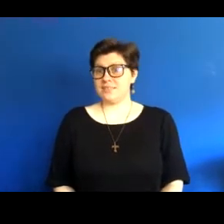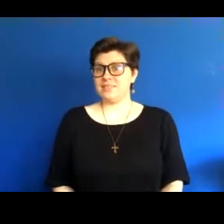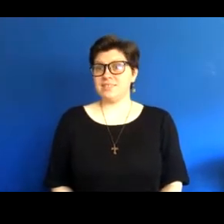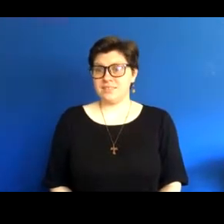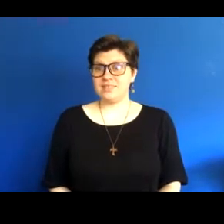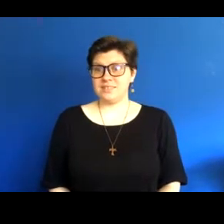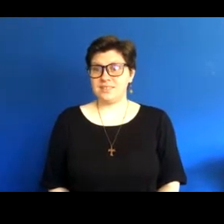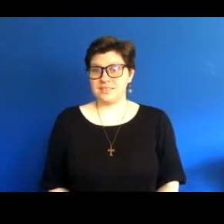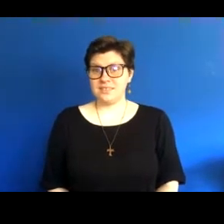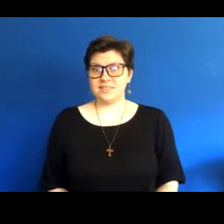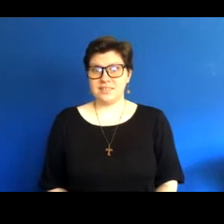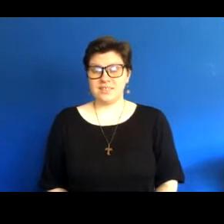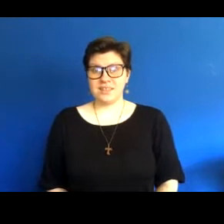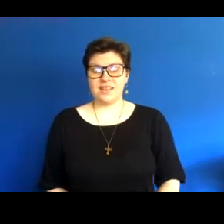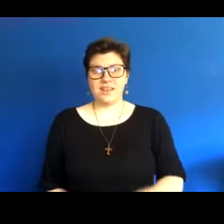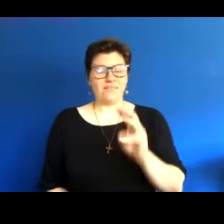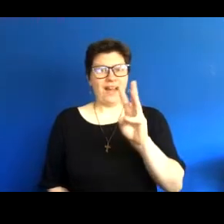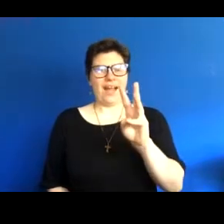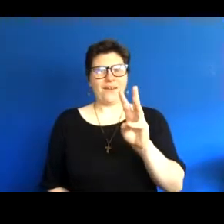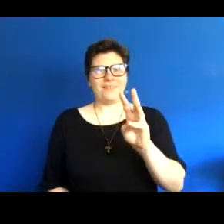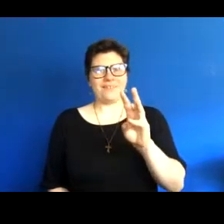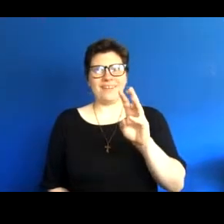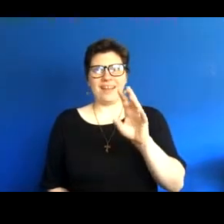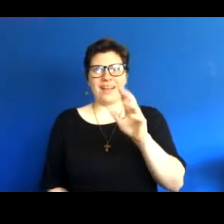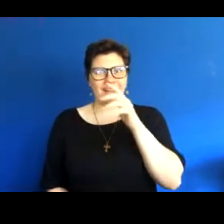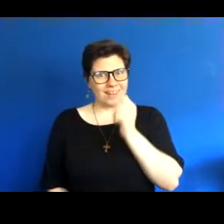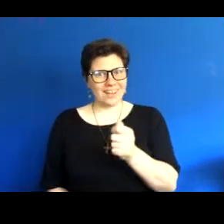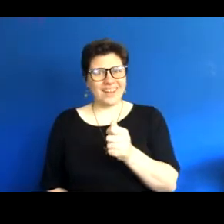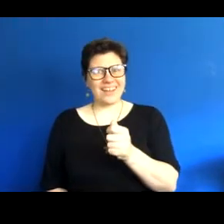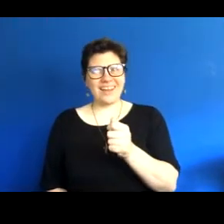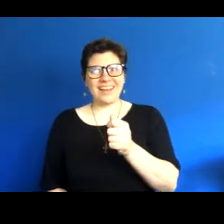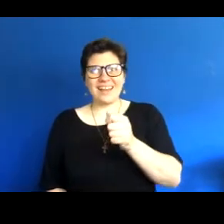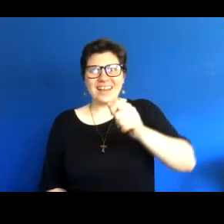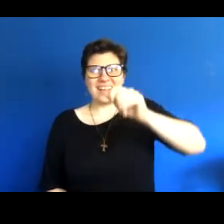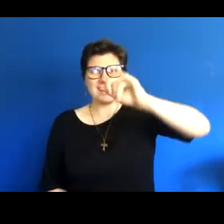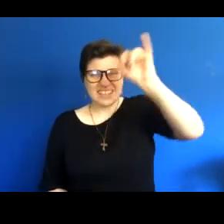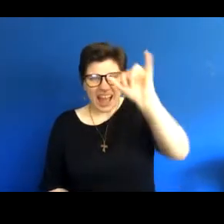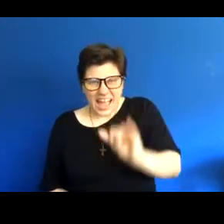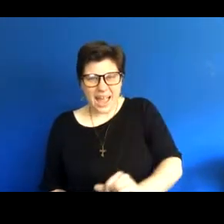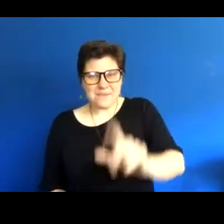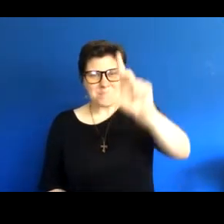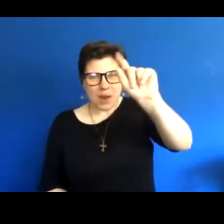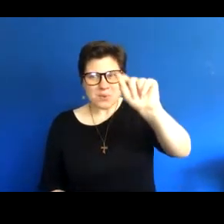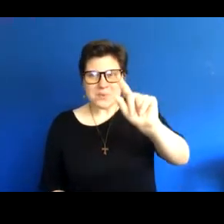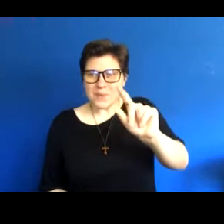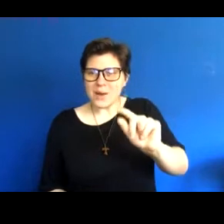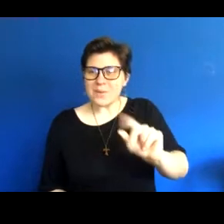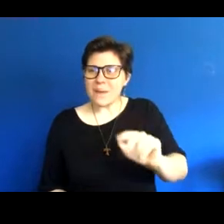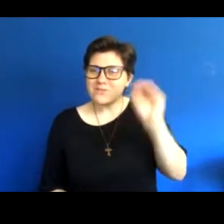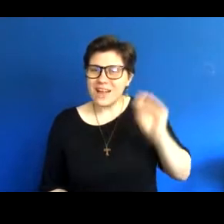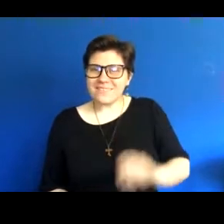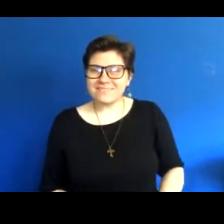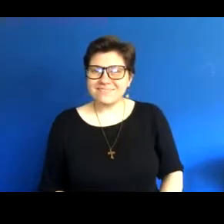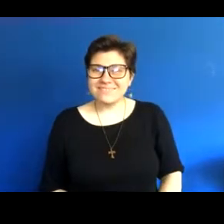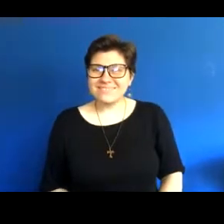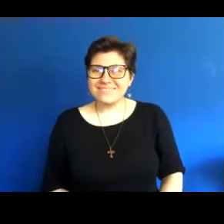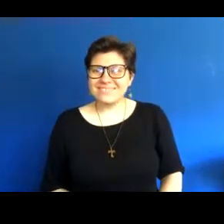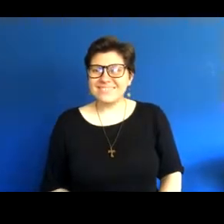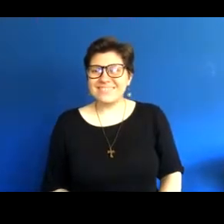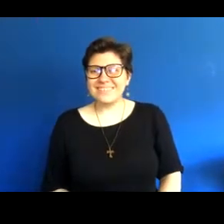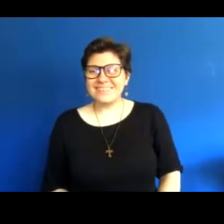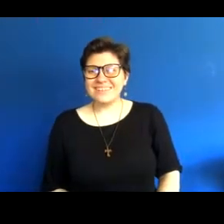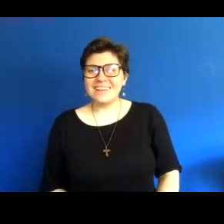So let's see. Wow, that's very interesting. So we're all split on 20%. Here's some of the choices, and there might